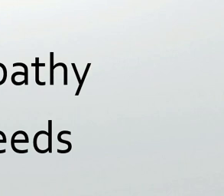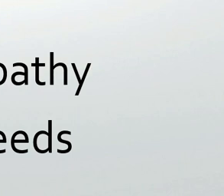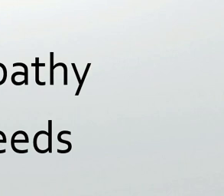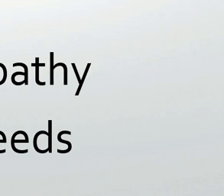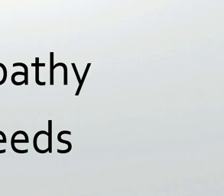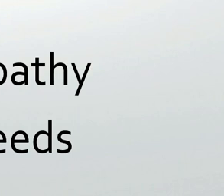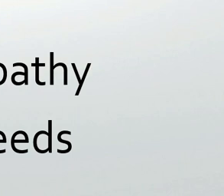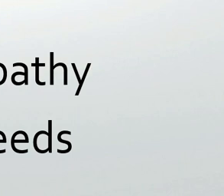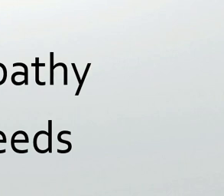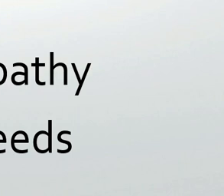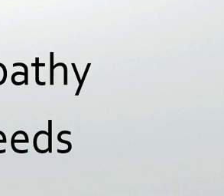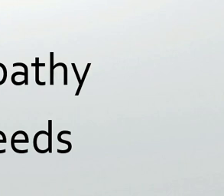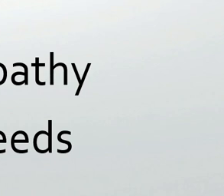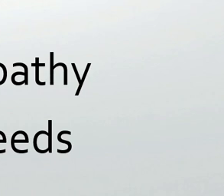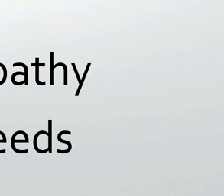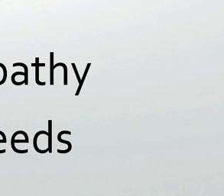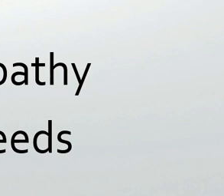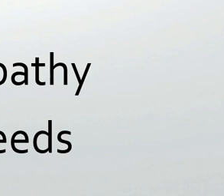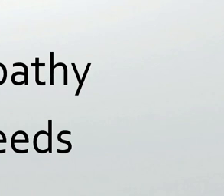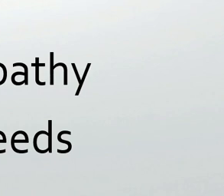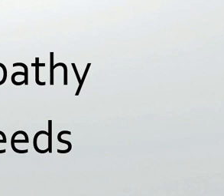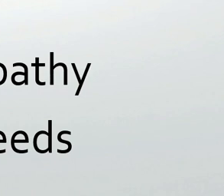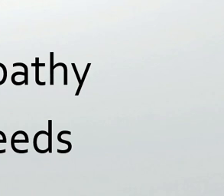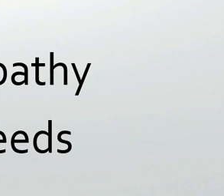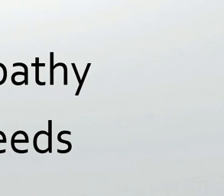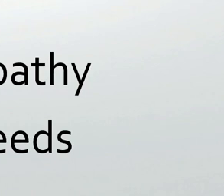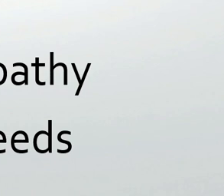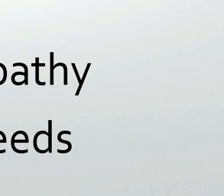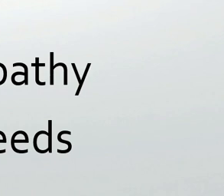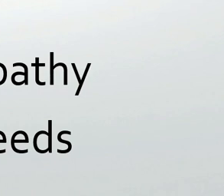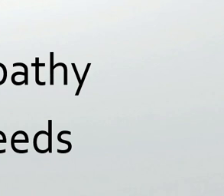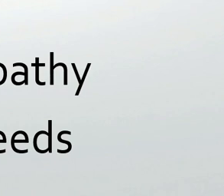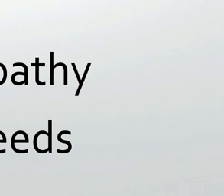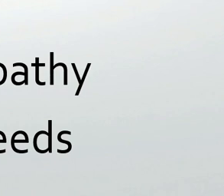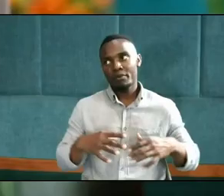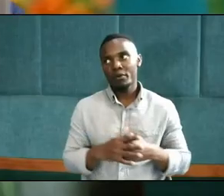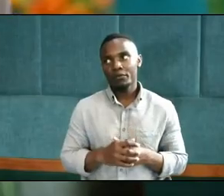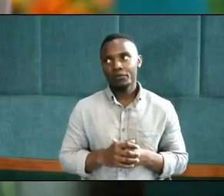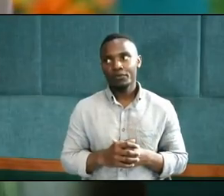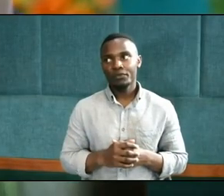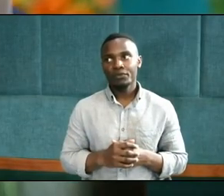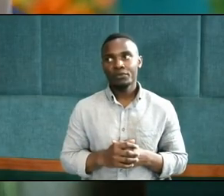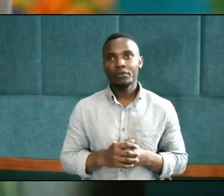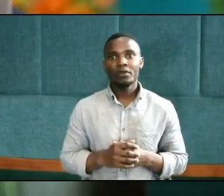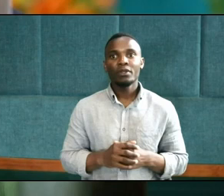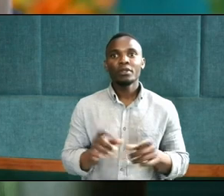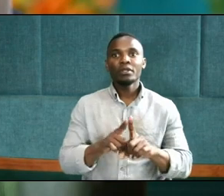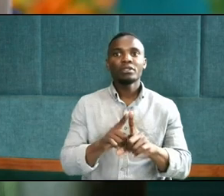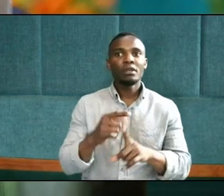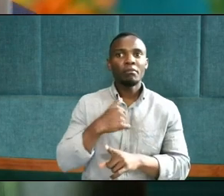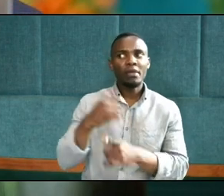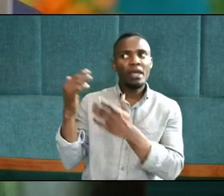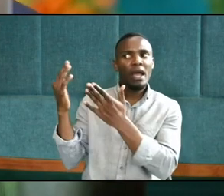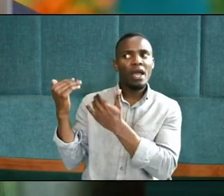be involved in taking care of the less fortunate people. And I want to thank Central Church. I know we have, I hope the